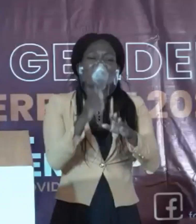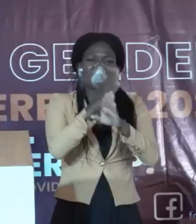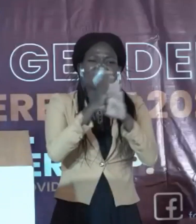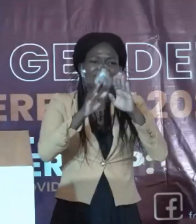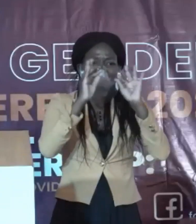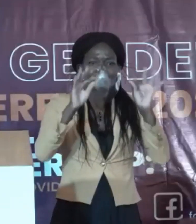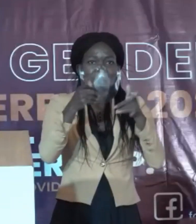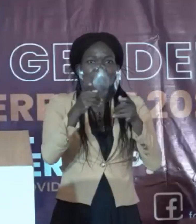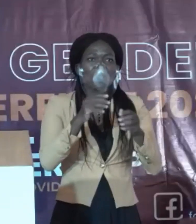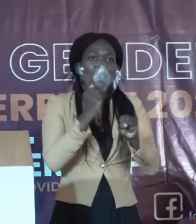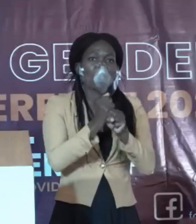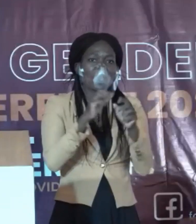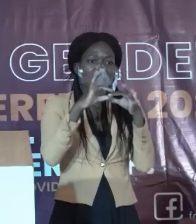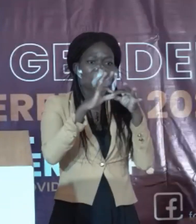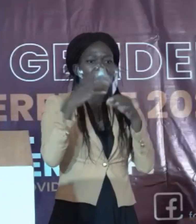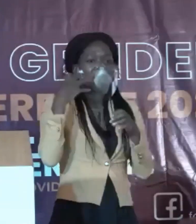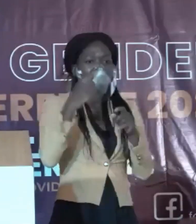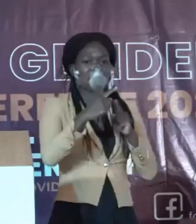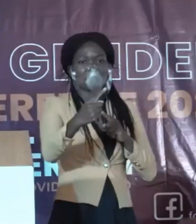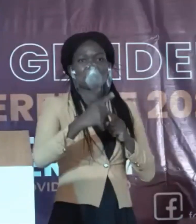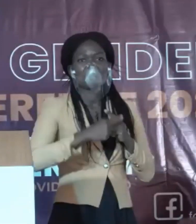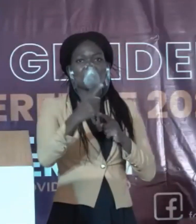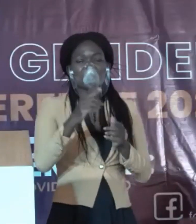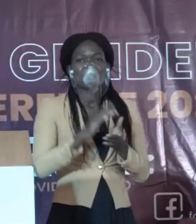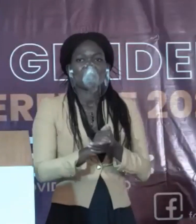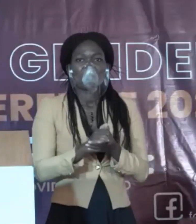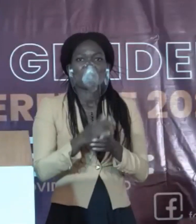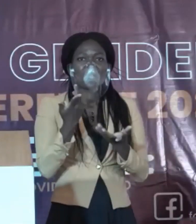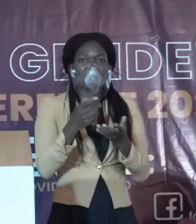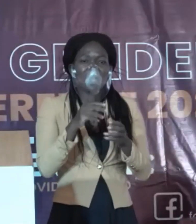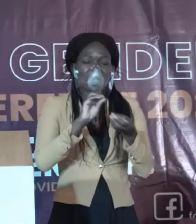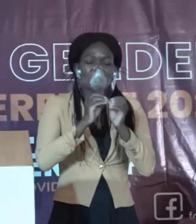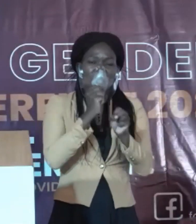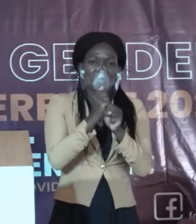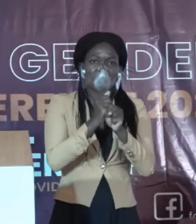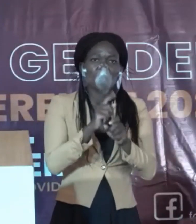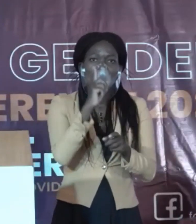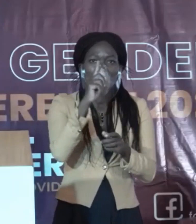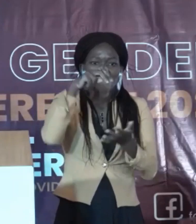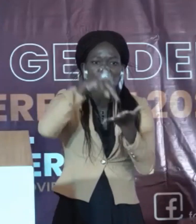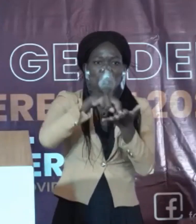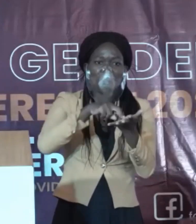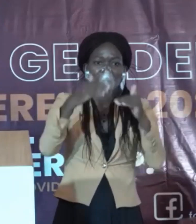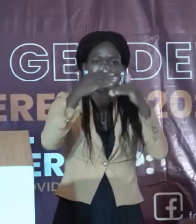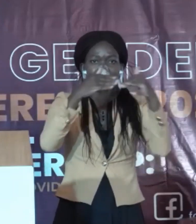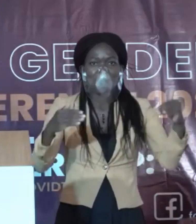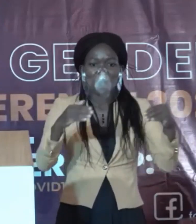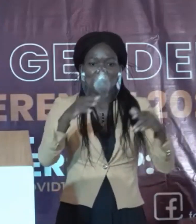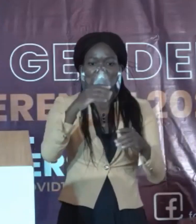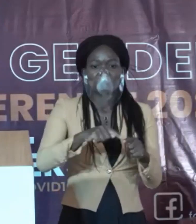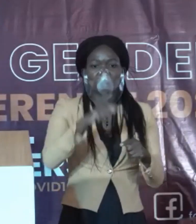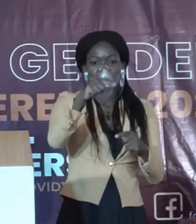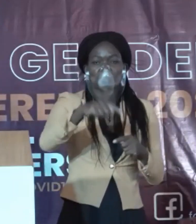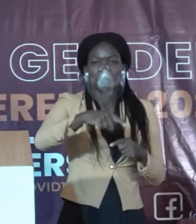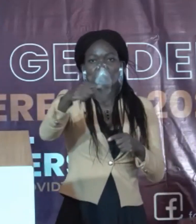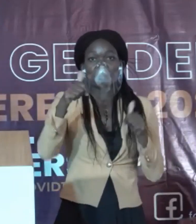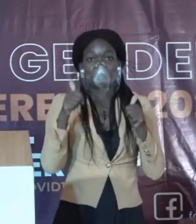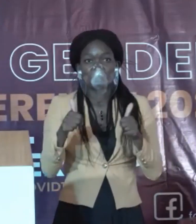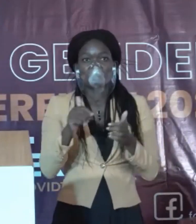member states, which is focused on one-stop border post. Constructing, upgrading the